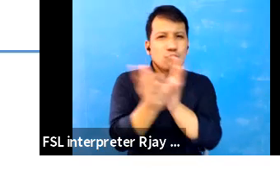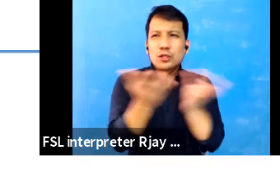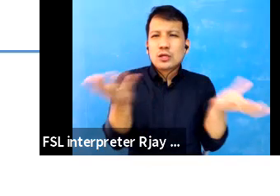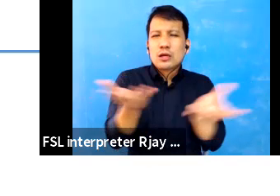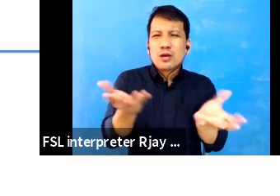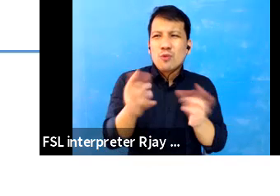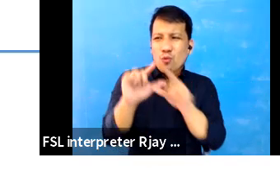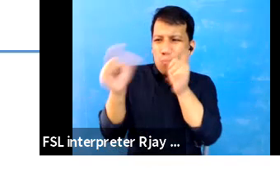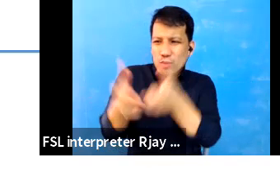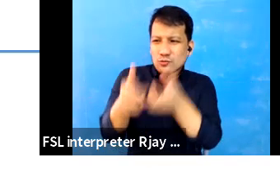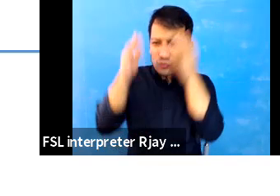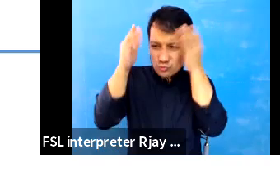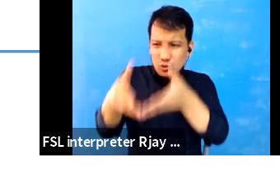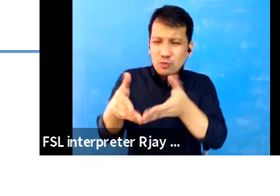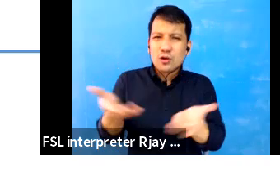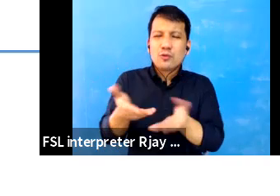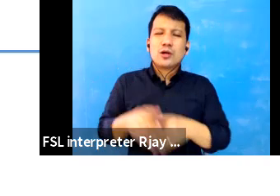What groups are we looking at?